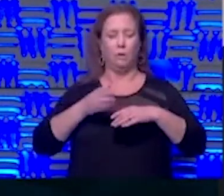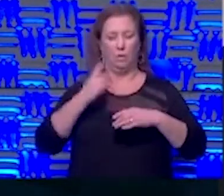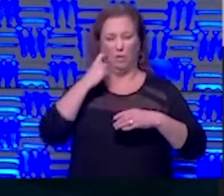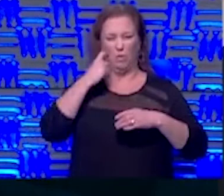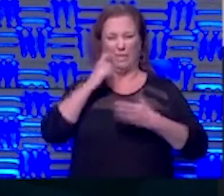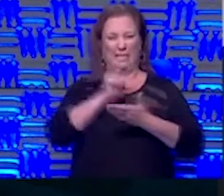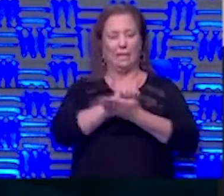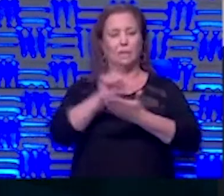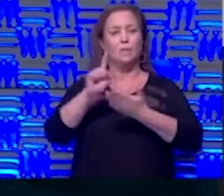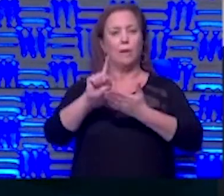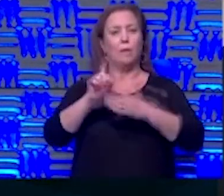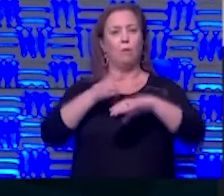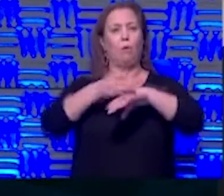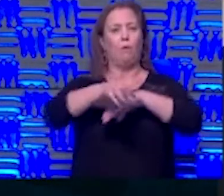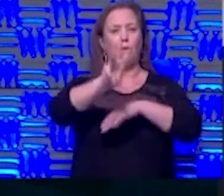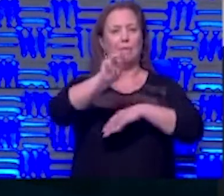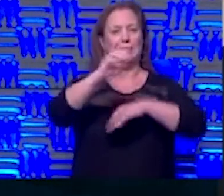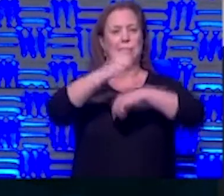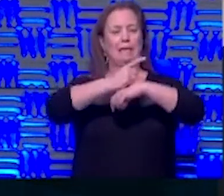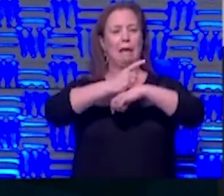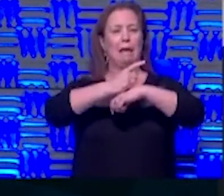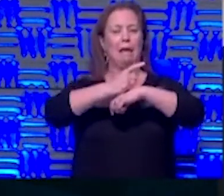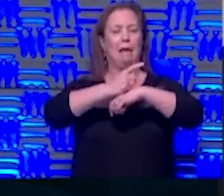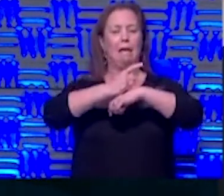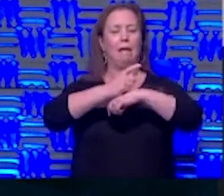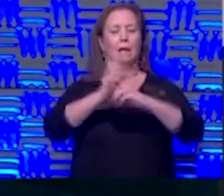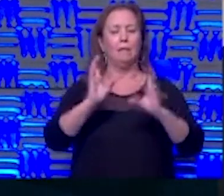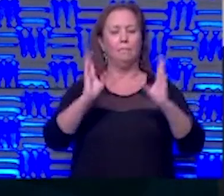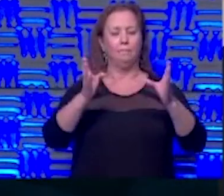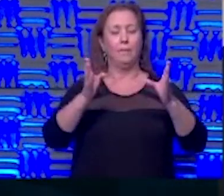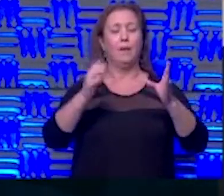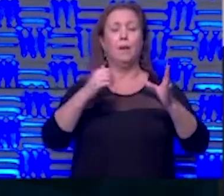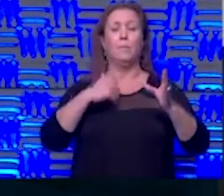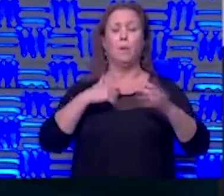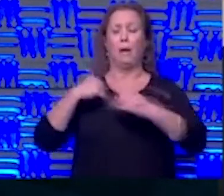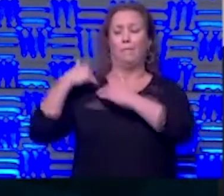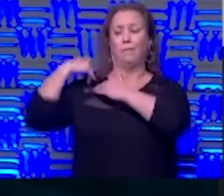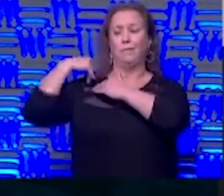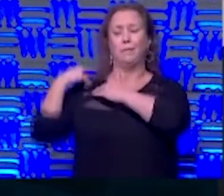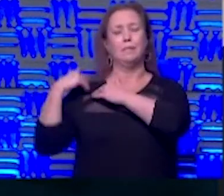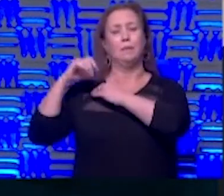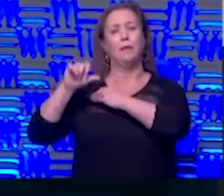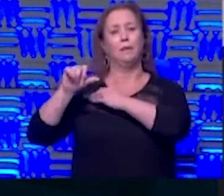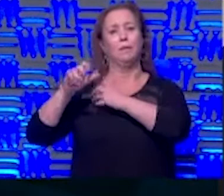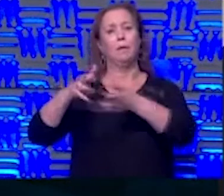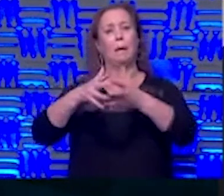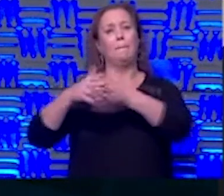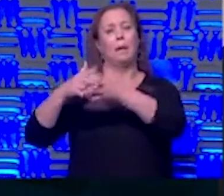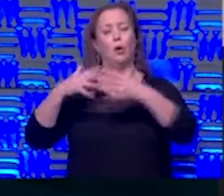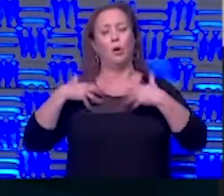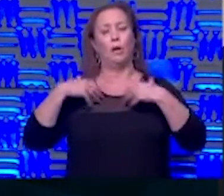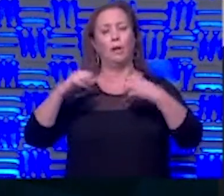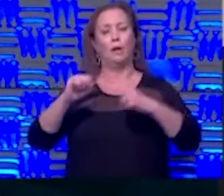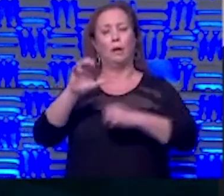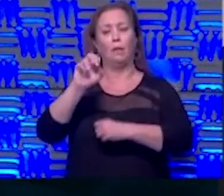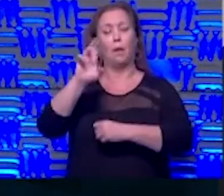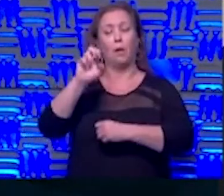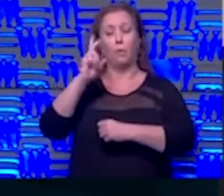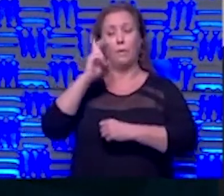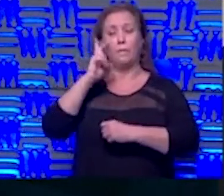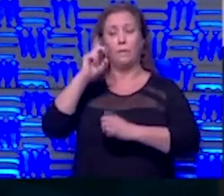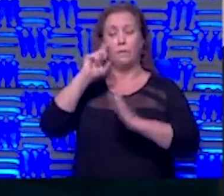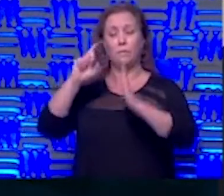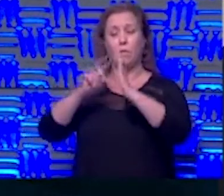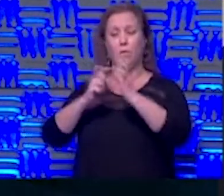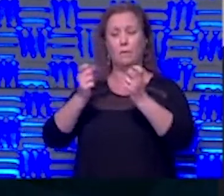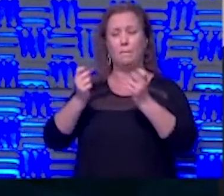but we also have a responsibility to the rest of American healthcare. and we found many places in the nation